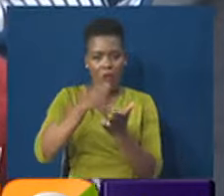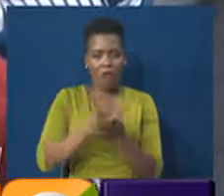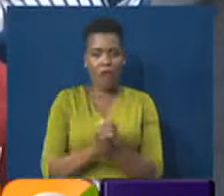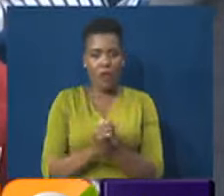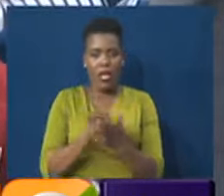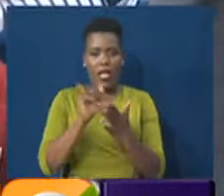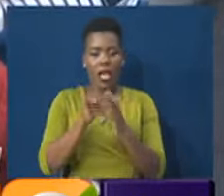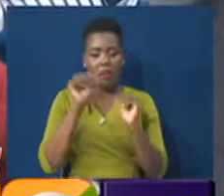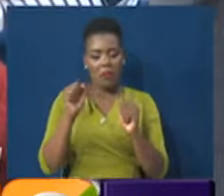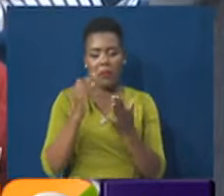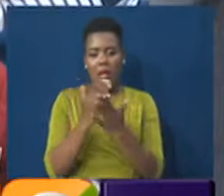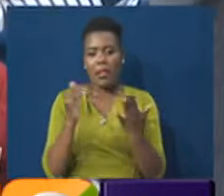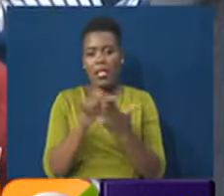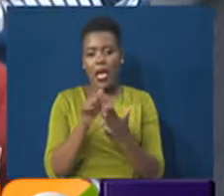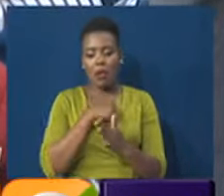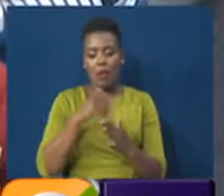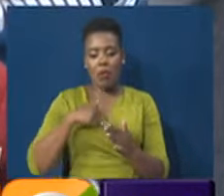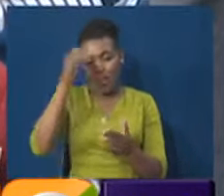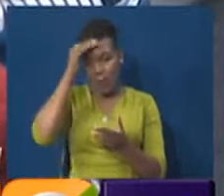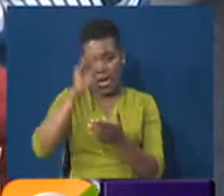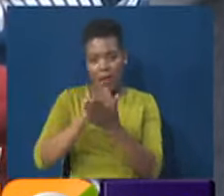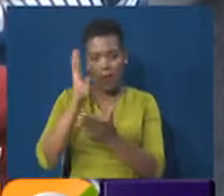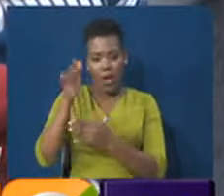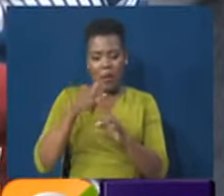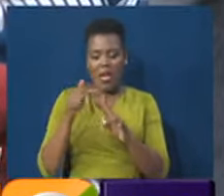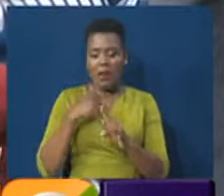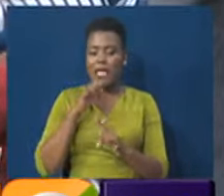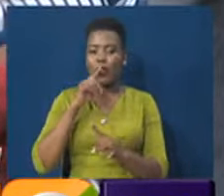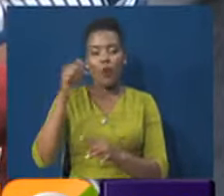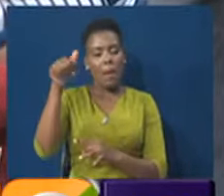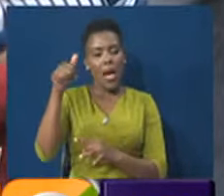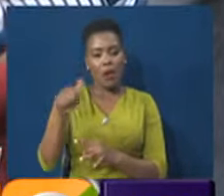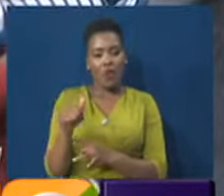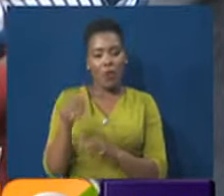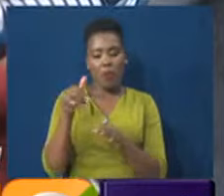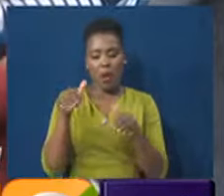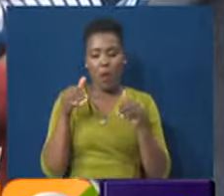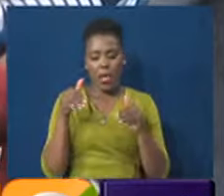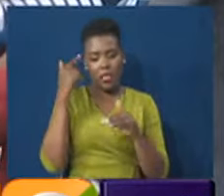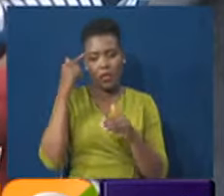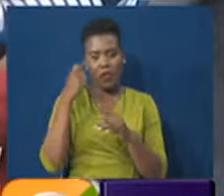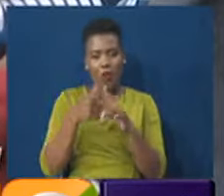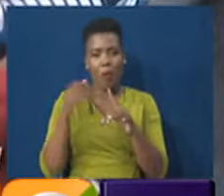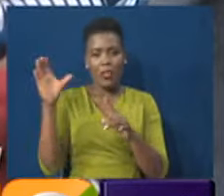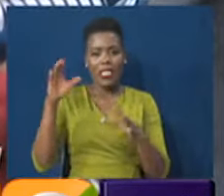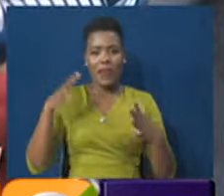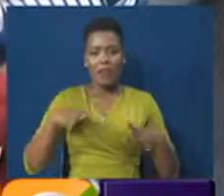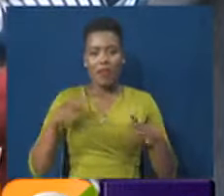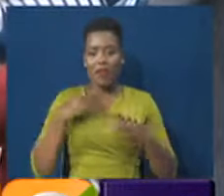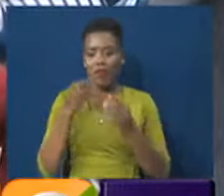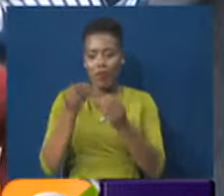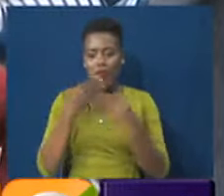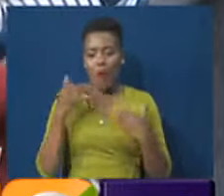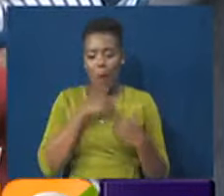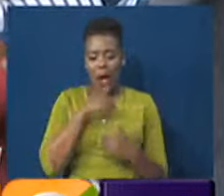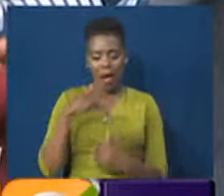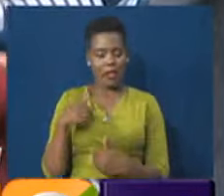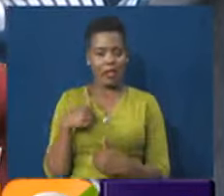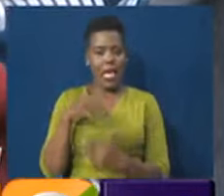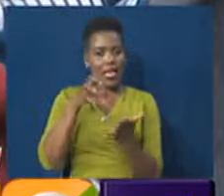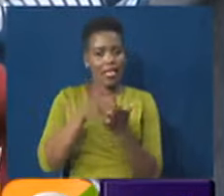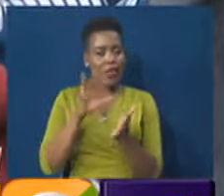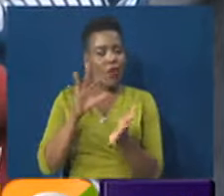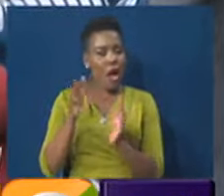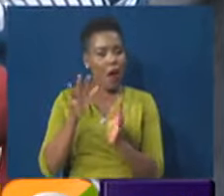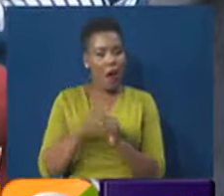That will be something that we would believe, but I'm not sure. I'm actually waiting for Mzalendo to tell us where we are at, where there